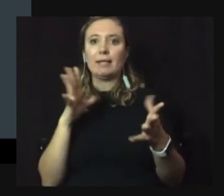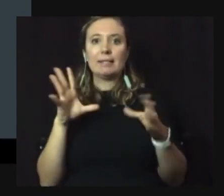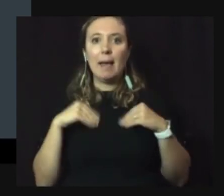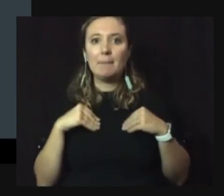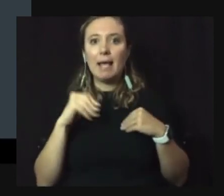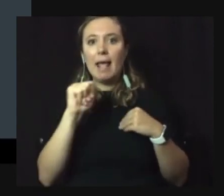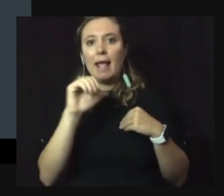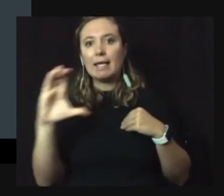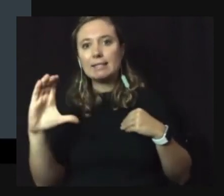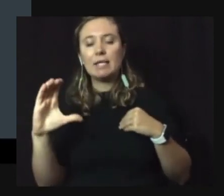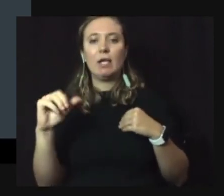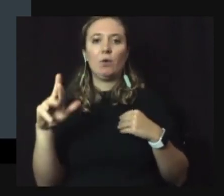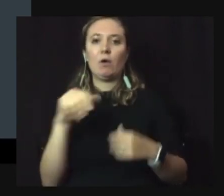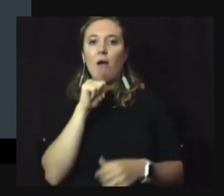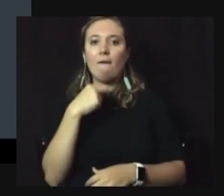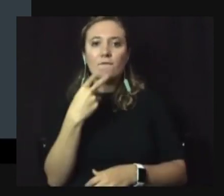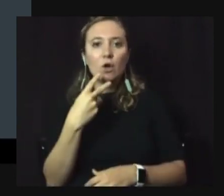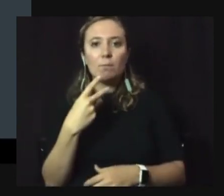nonverbal communications,